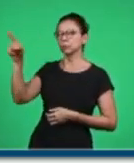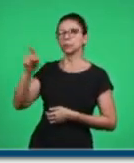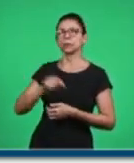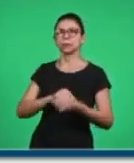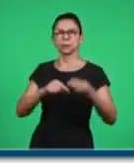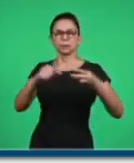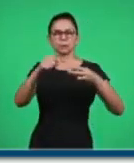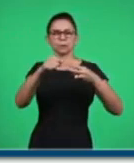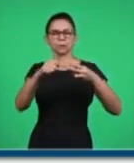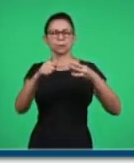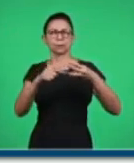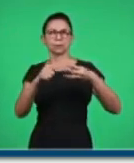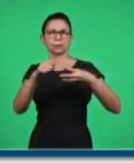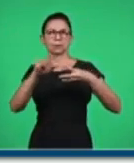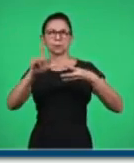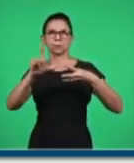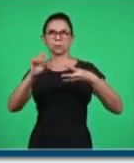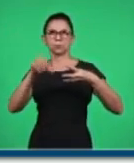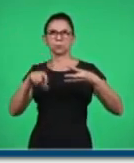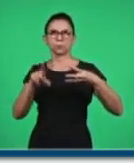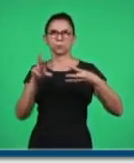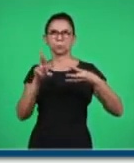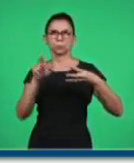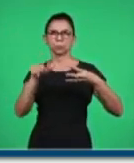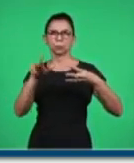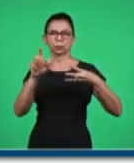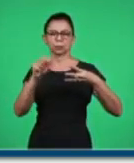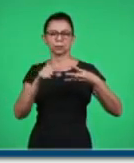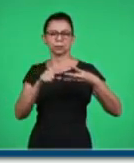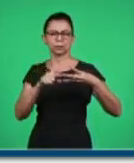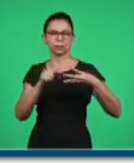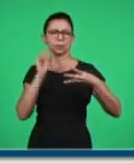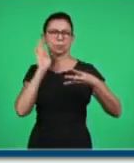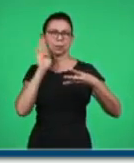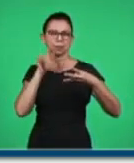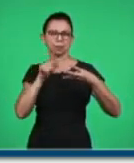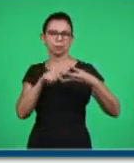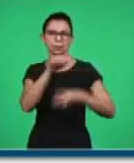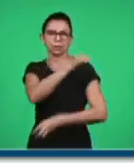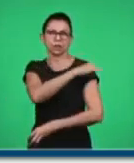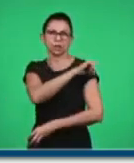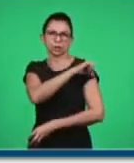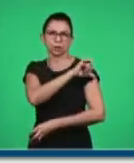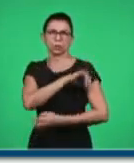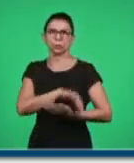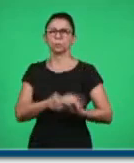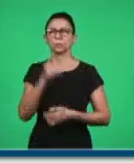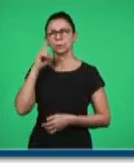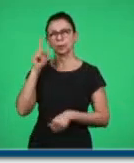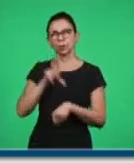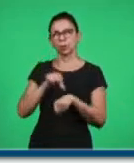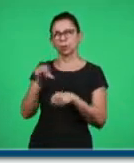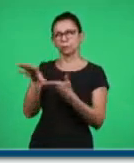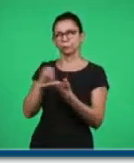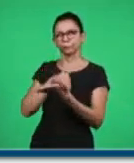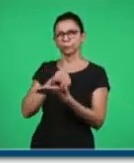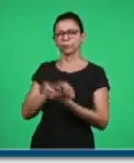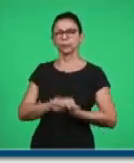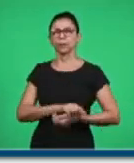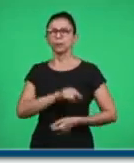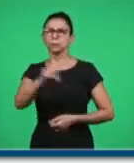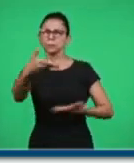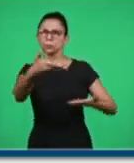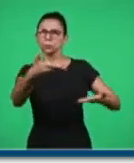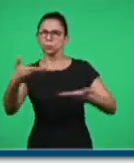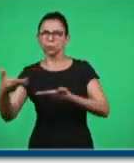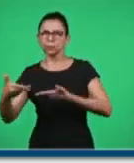Belém at 4 p.m., and Rio de Janeiro, 7:30 in the morning. So the brethren are invited and